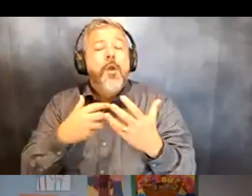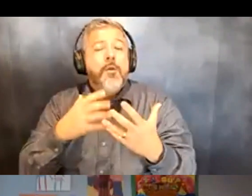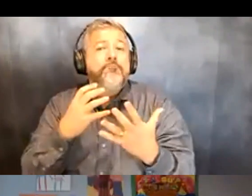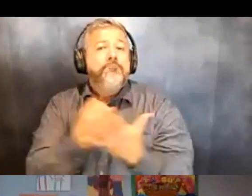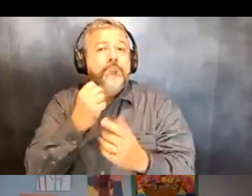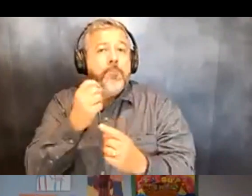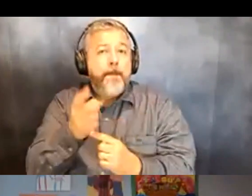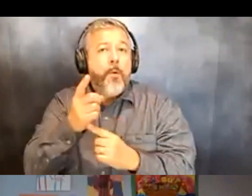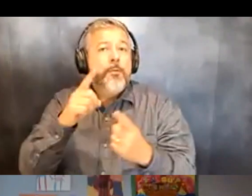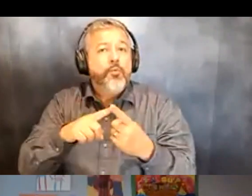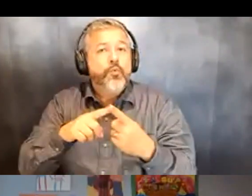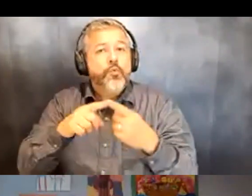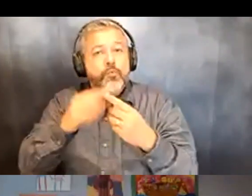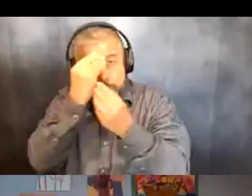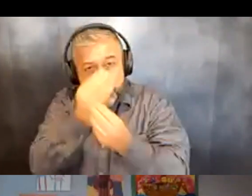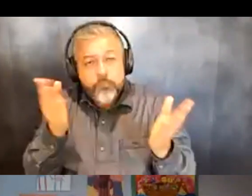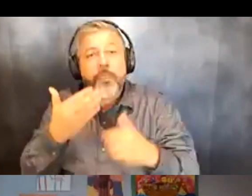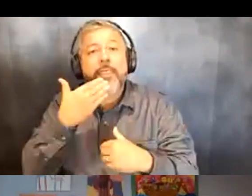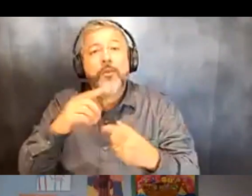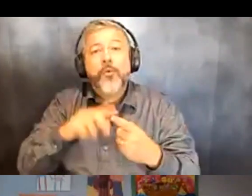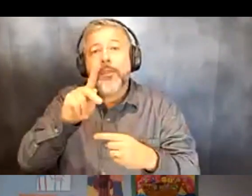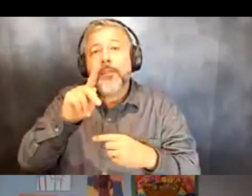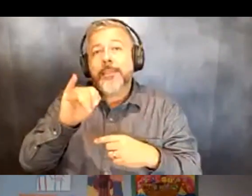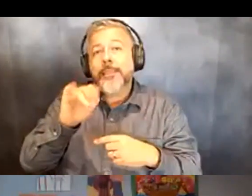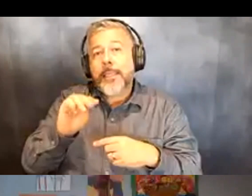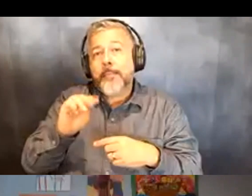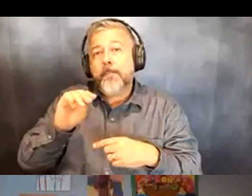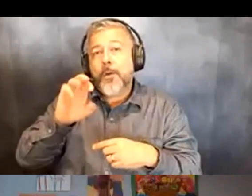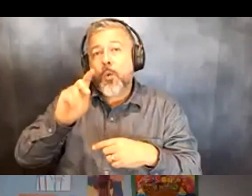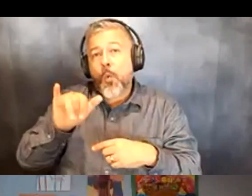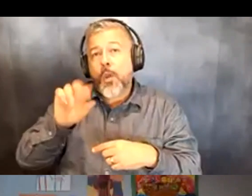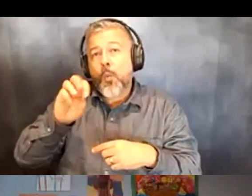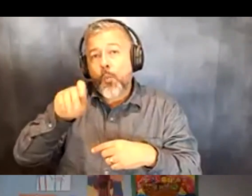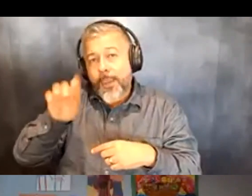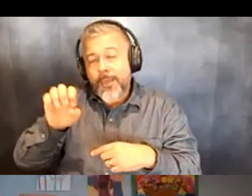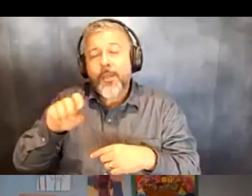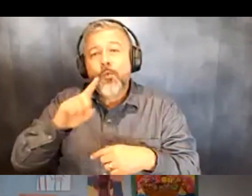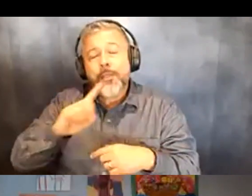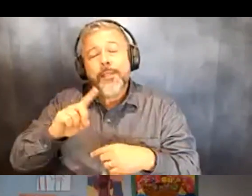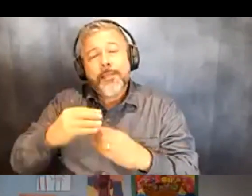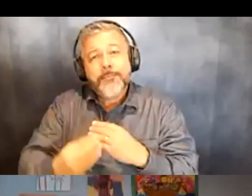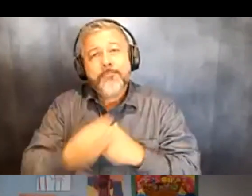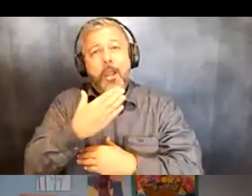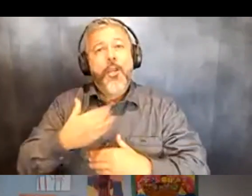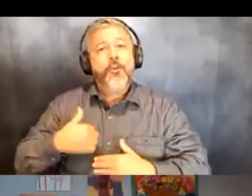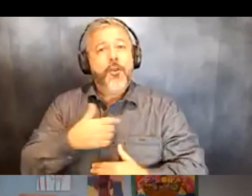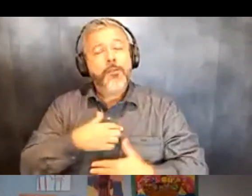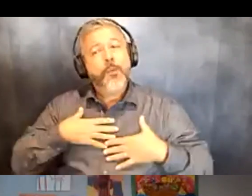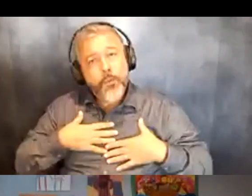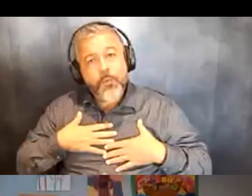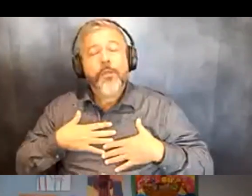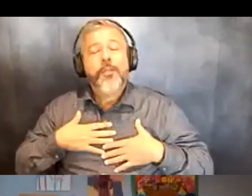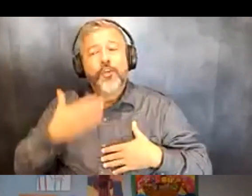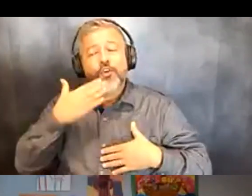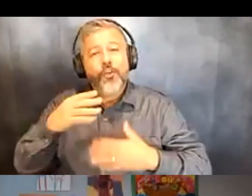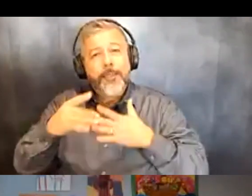public thanks to Kim McCoy-Wade, who was such an inspiration and such a leader, and somebody who I feel